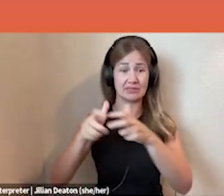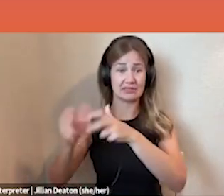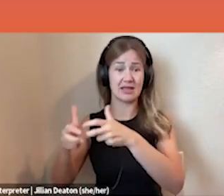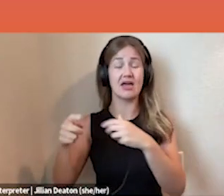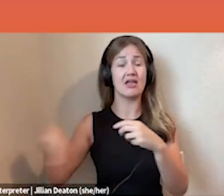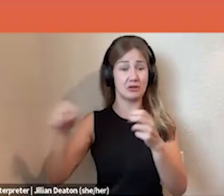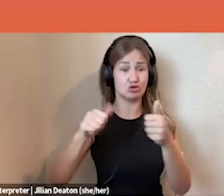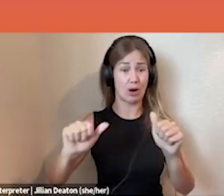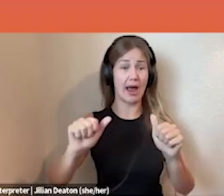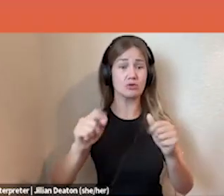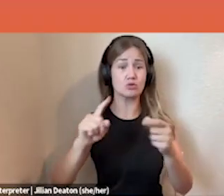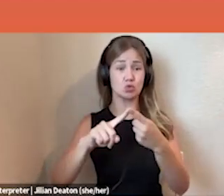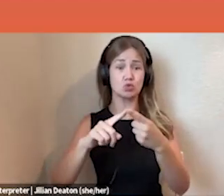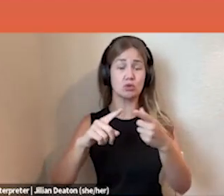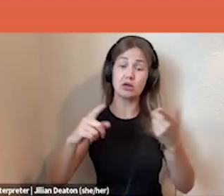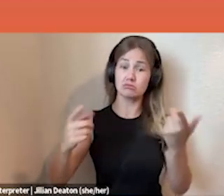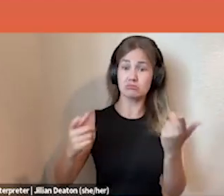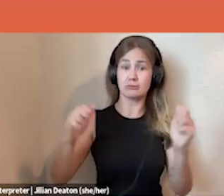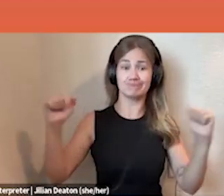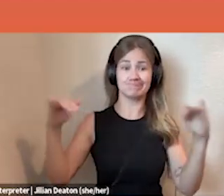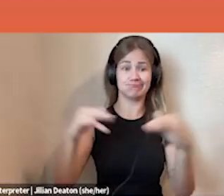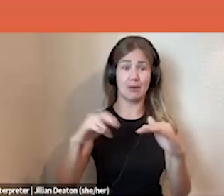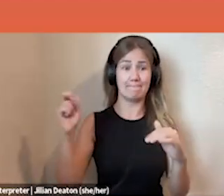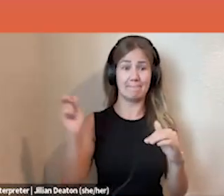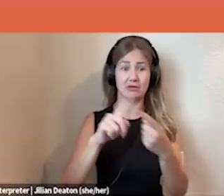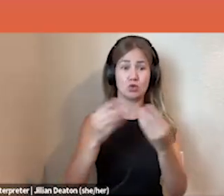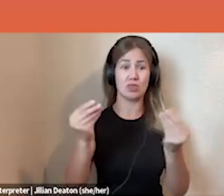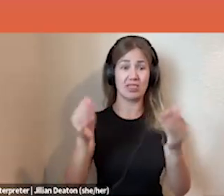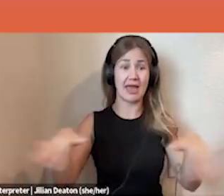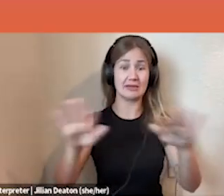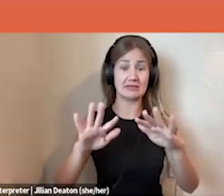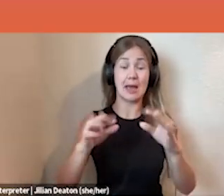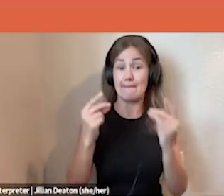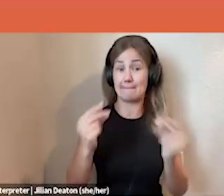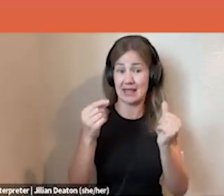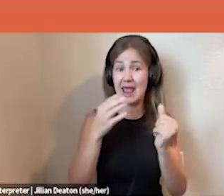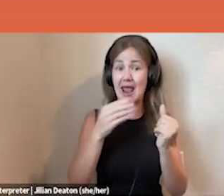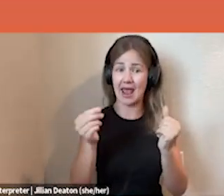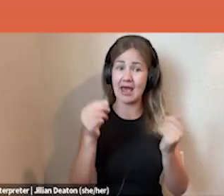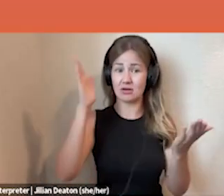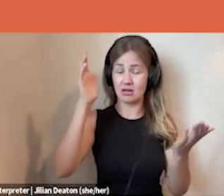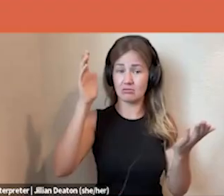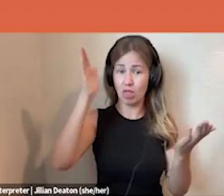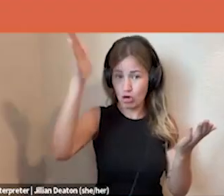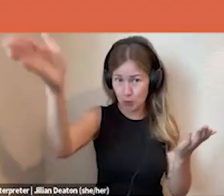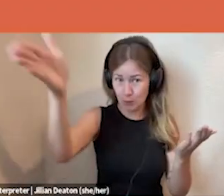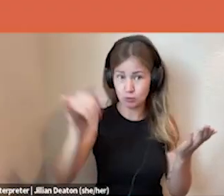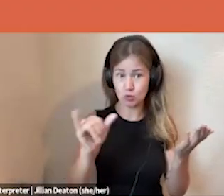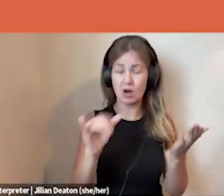in Lenape land, both immediately and long term. And we'll drop their website into the chat.